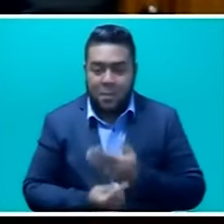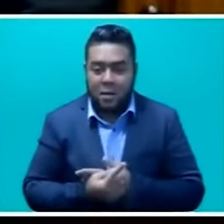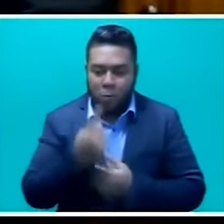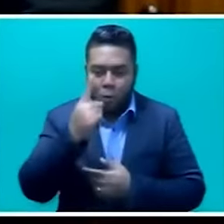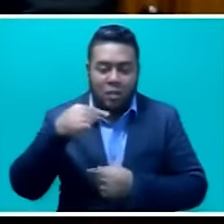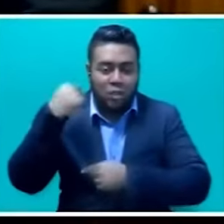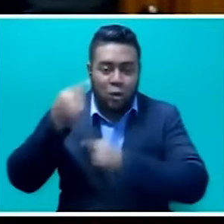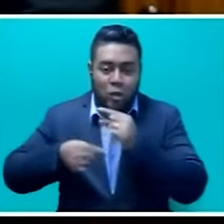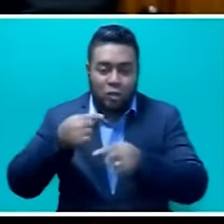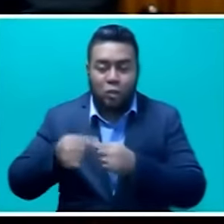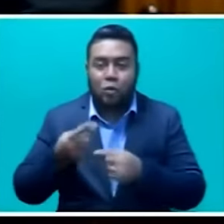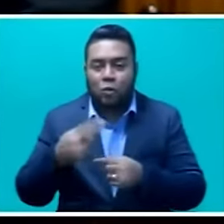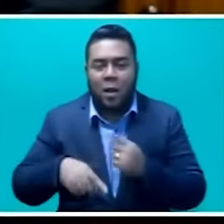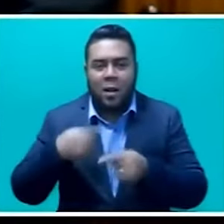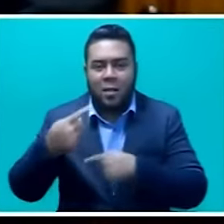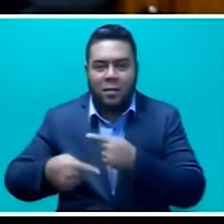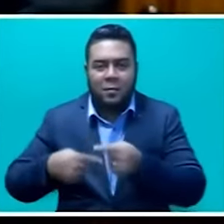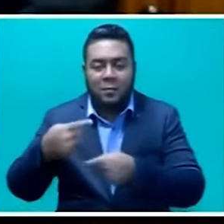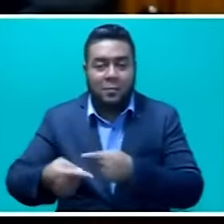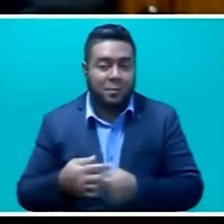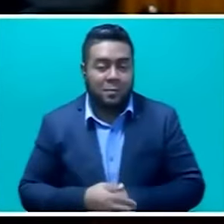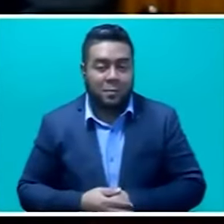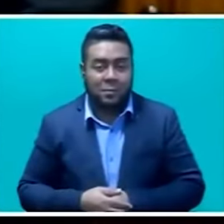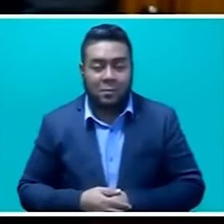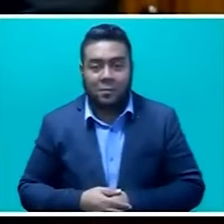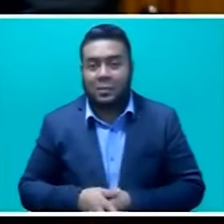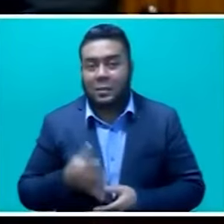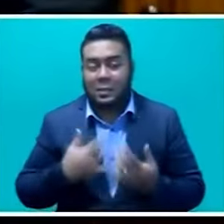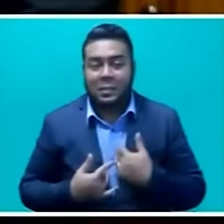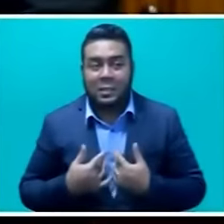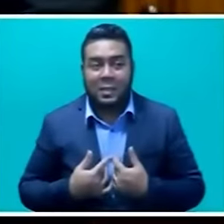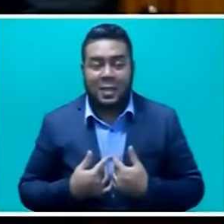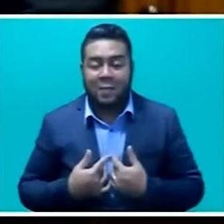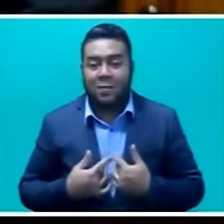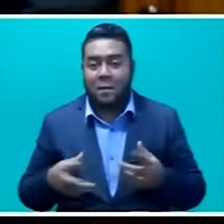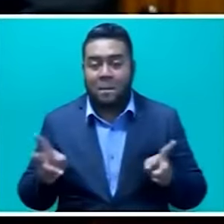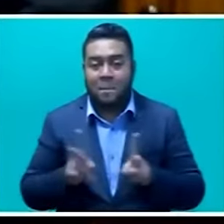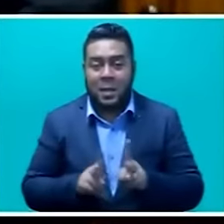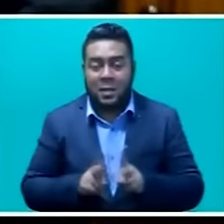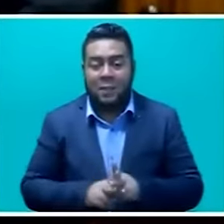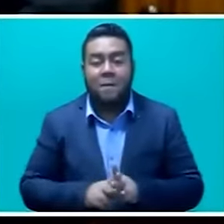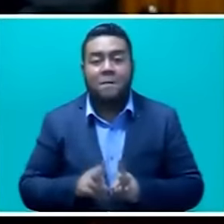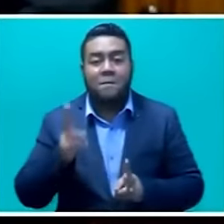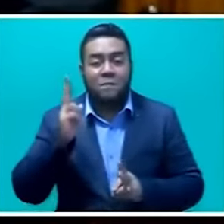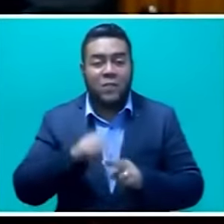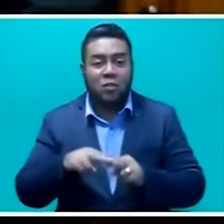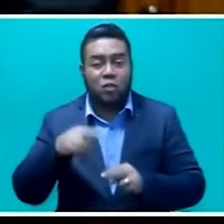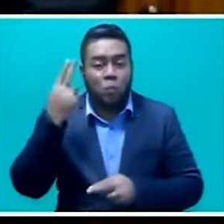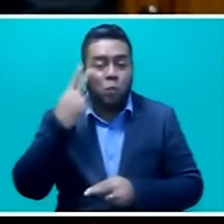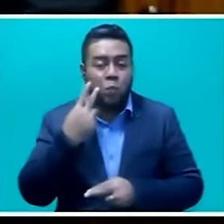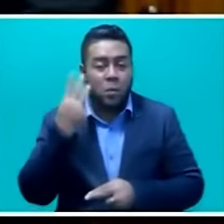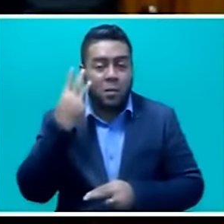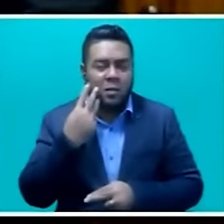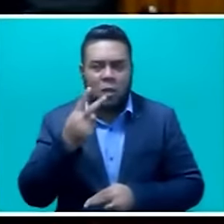generation to the next. Over the course of the lives of partnered Fijian women, nearly